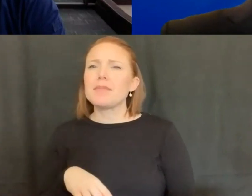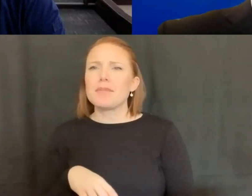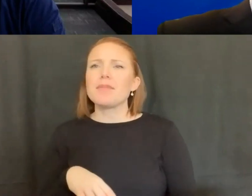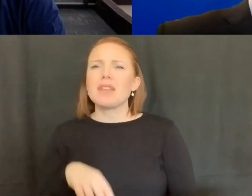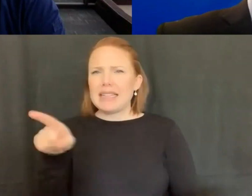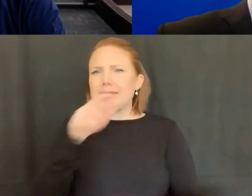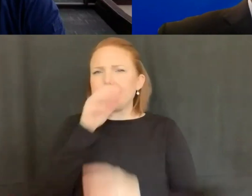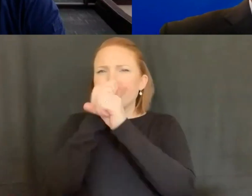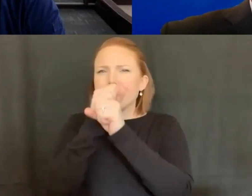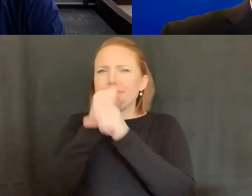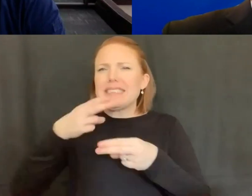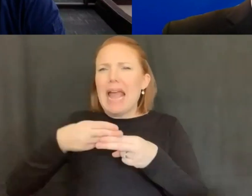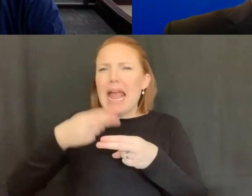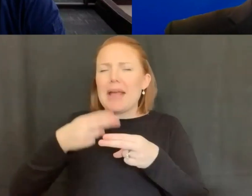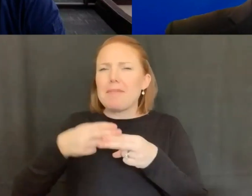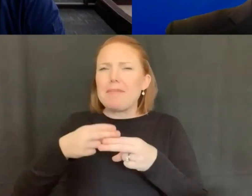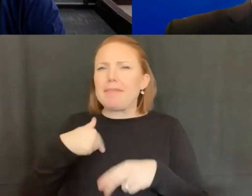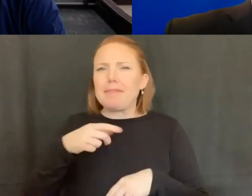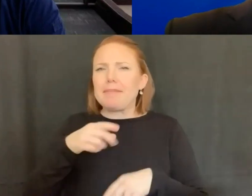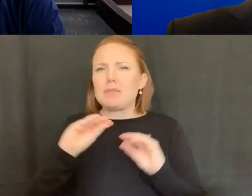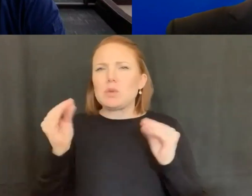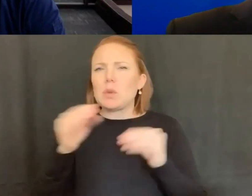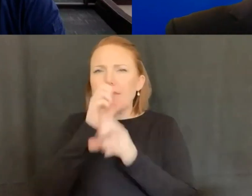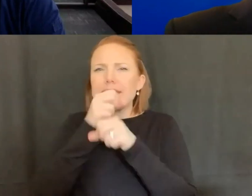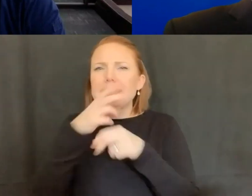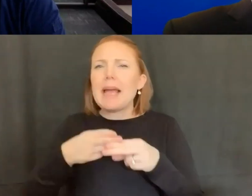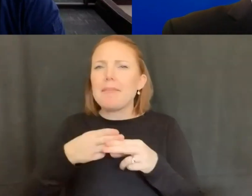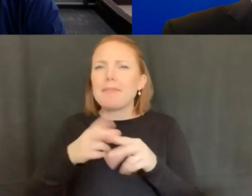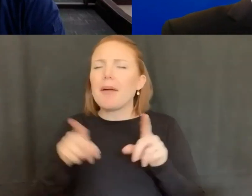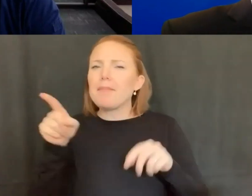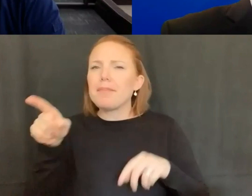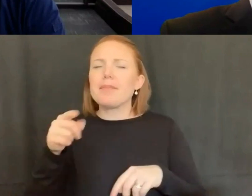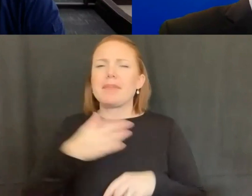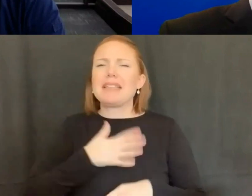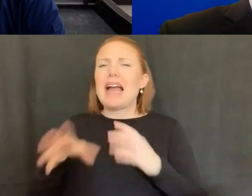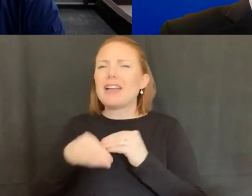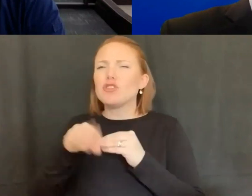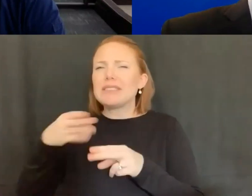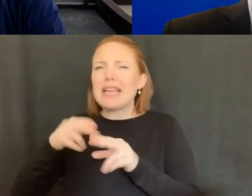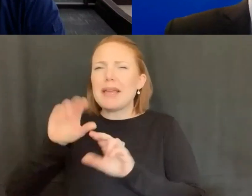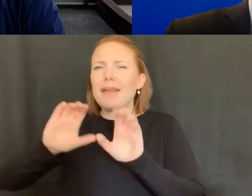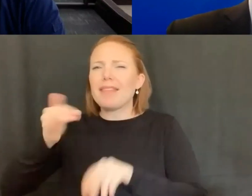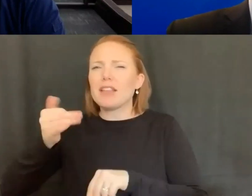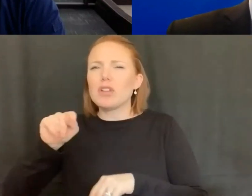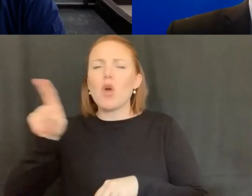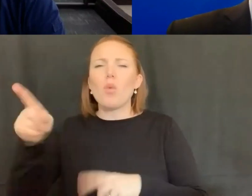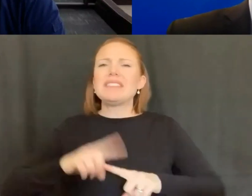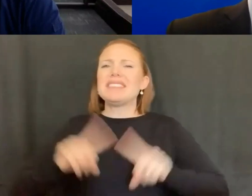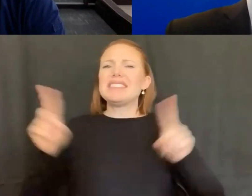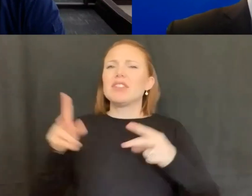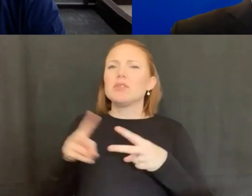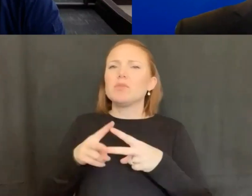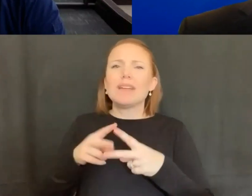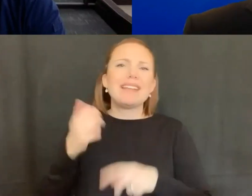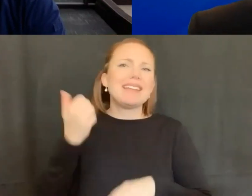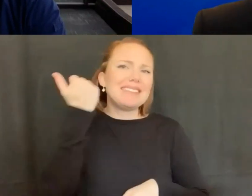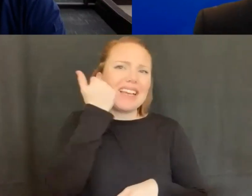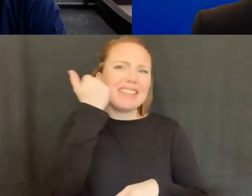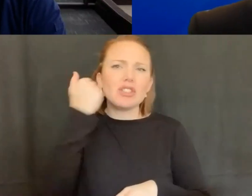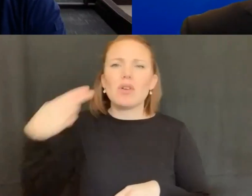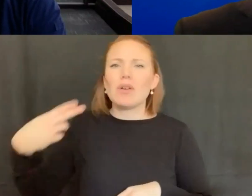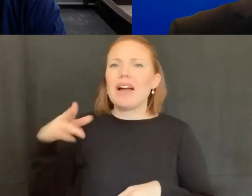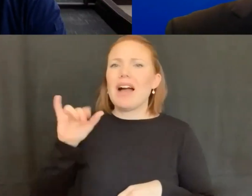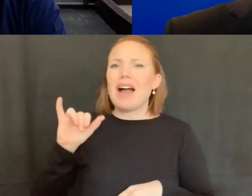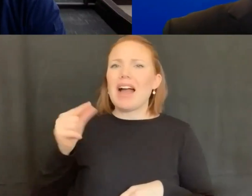it's an important question to get sort of hammered out. What is the difference between a dental hygienist and a dental assistant? Sure. And that's an